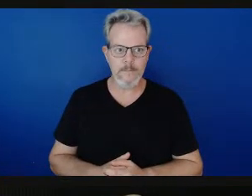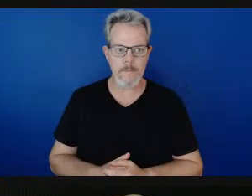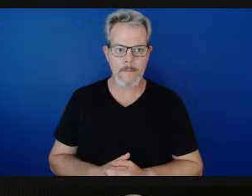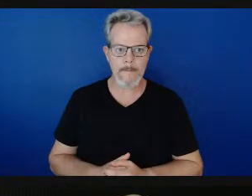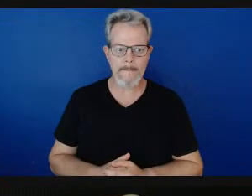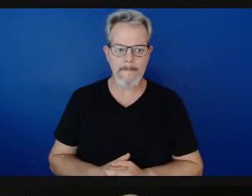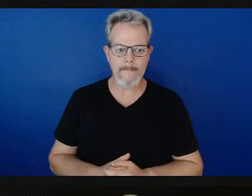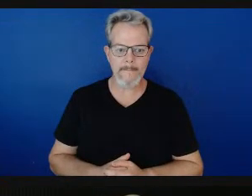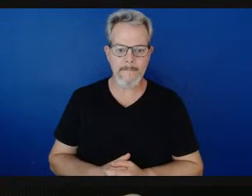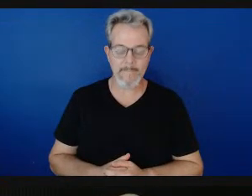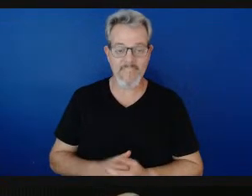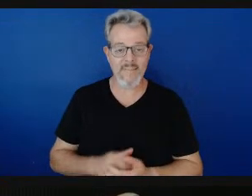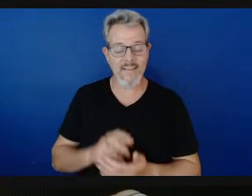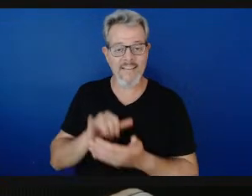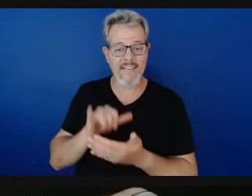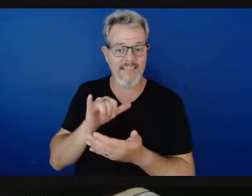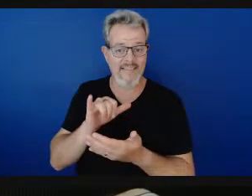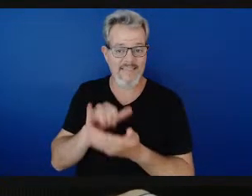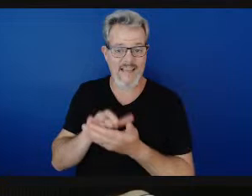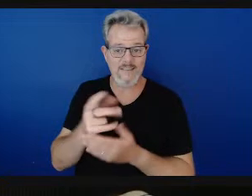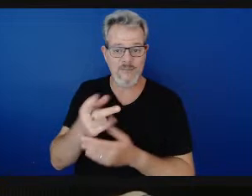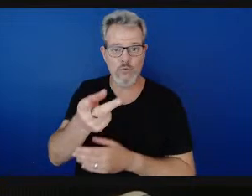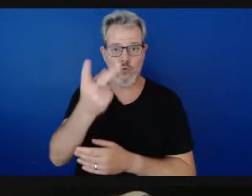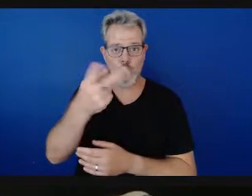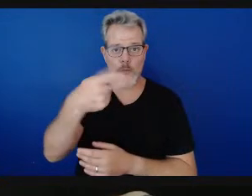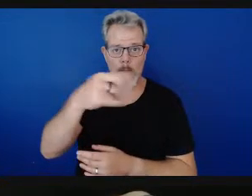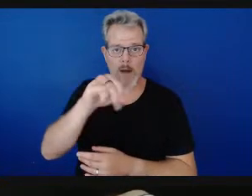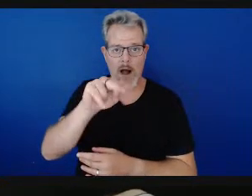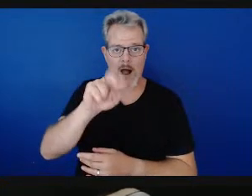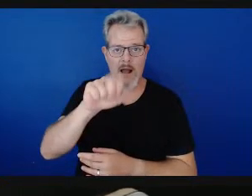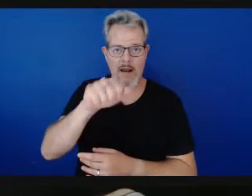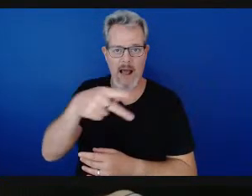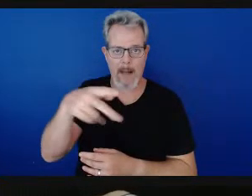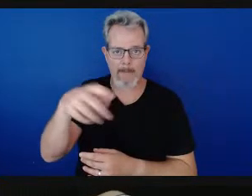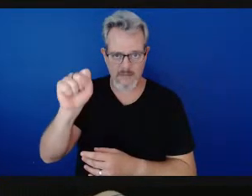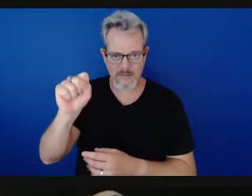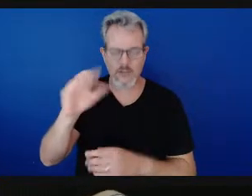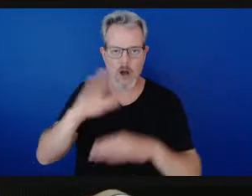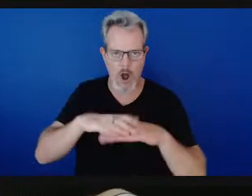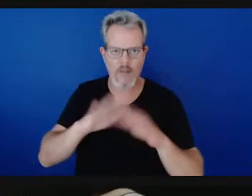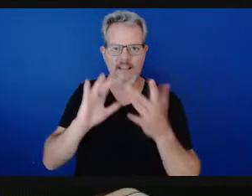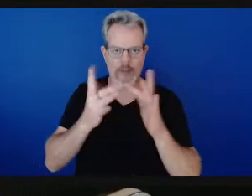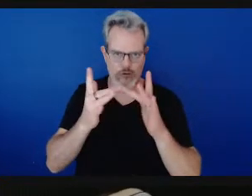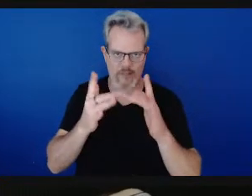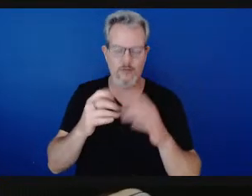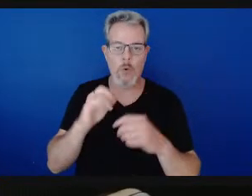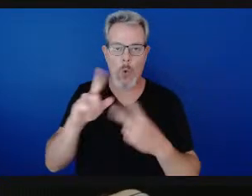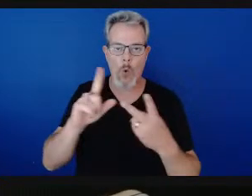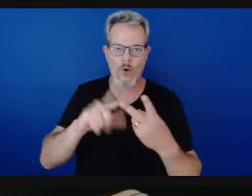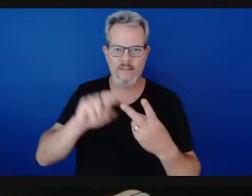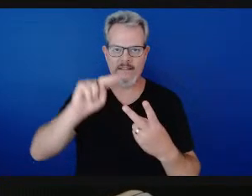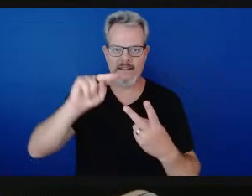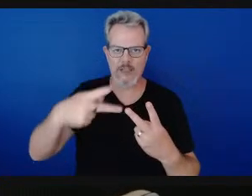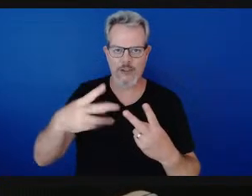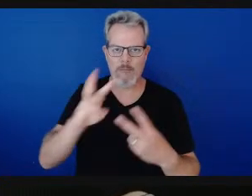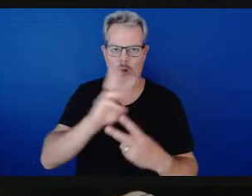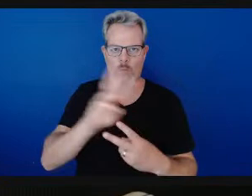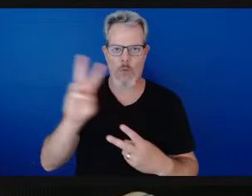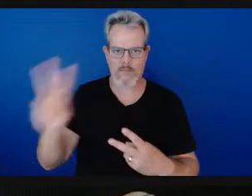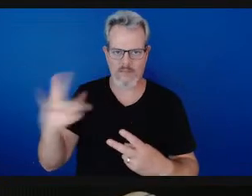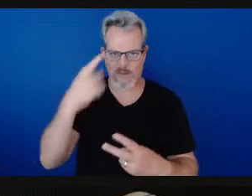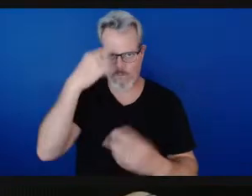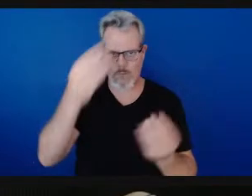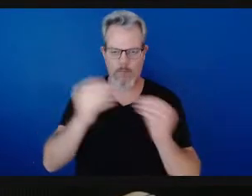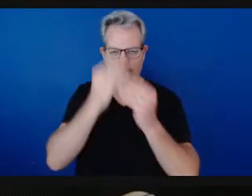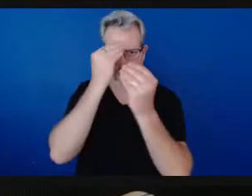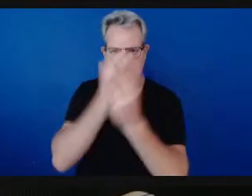that's a lava viewing report. Check out Two Pineapples if you're not able to. Otherwise, check out the park and the National Park website for more information. So